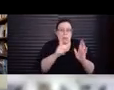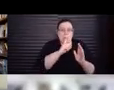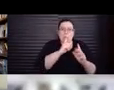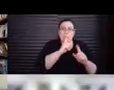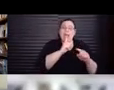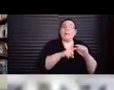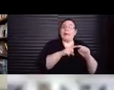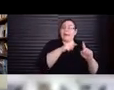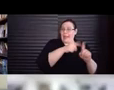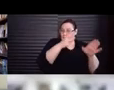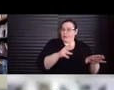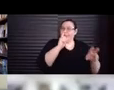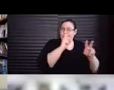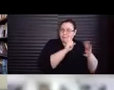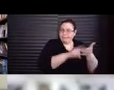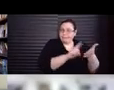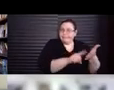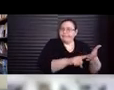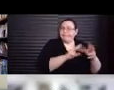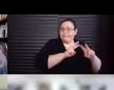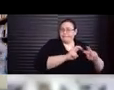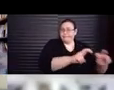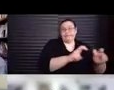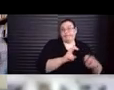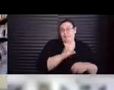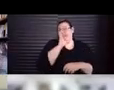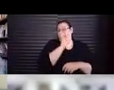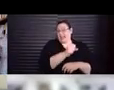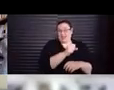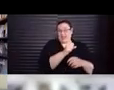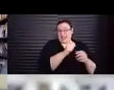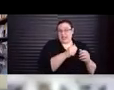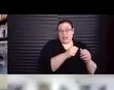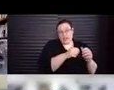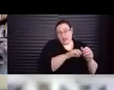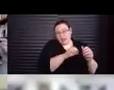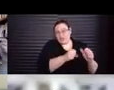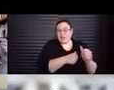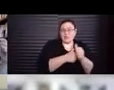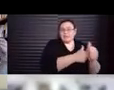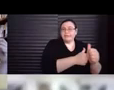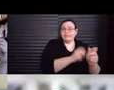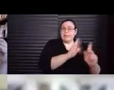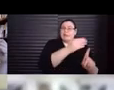is very fascinating as well, that traces lineage and traces, you know,